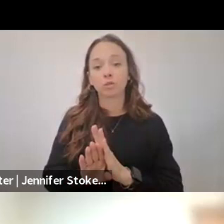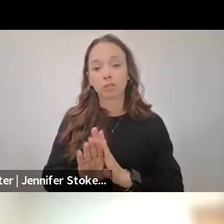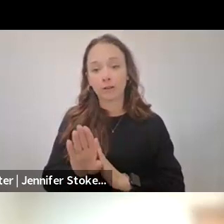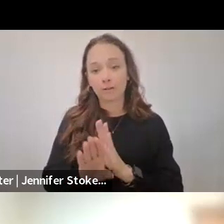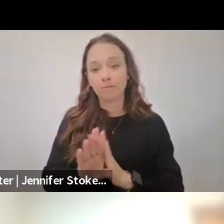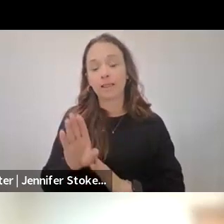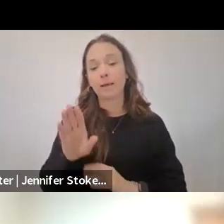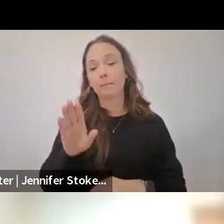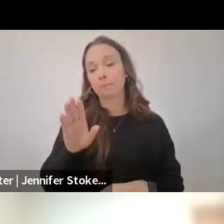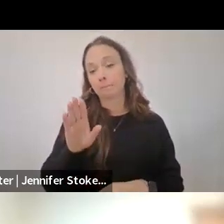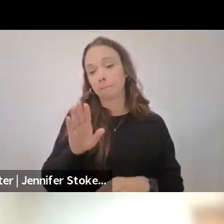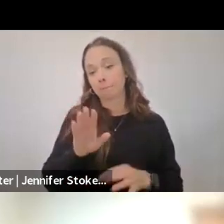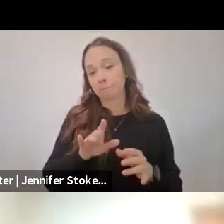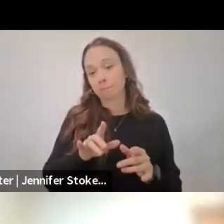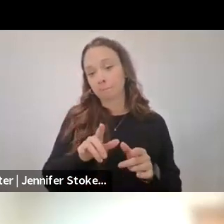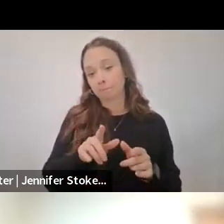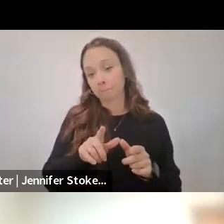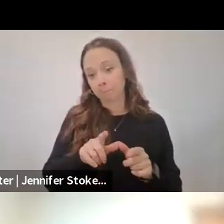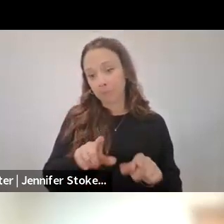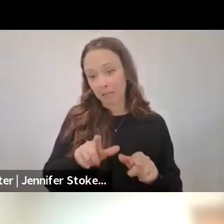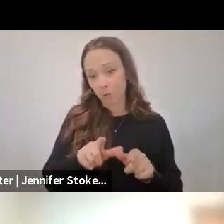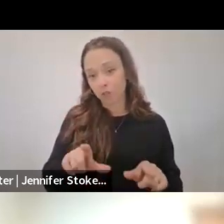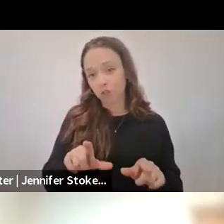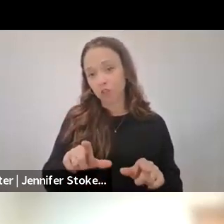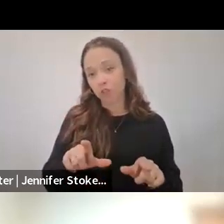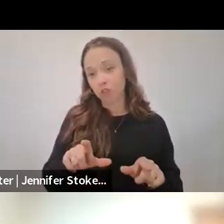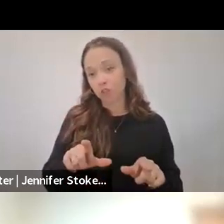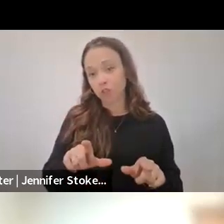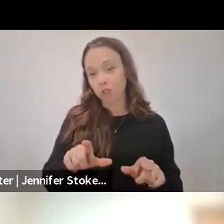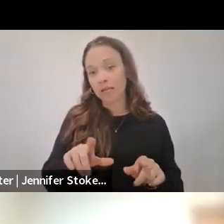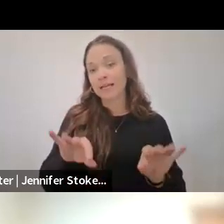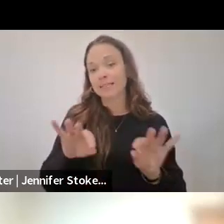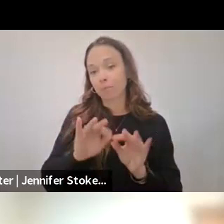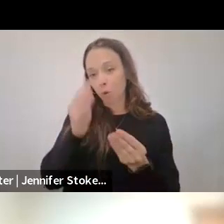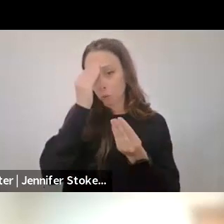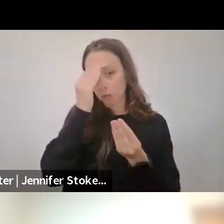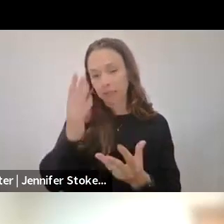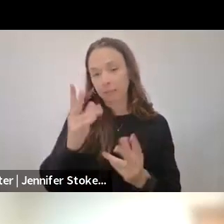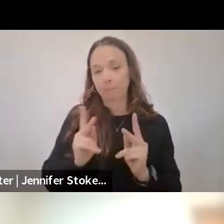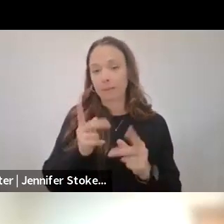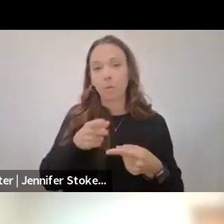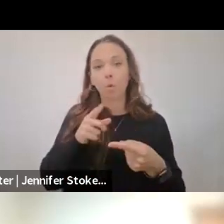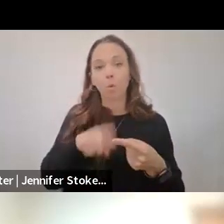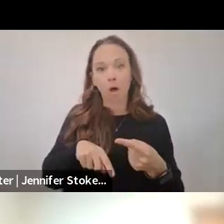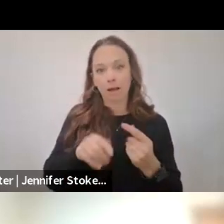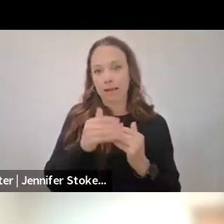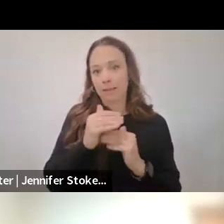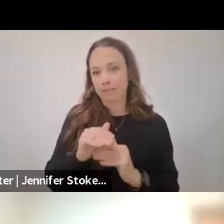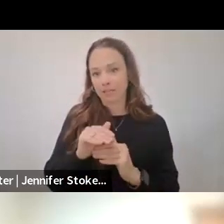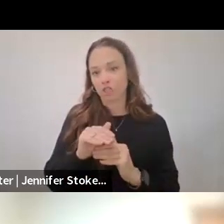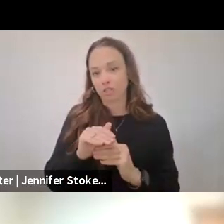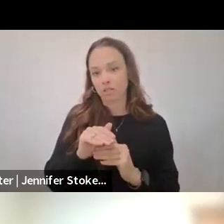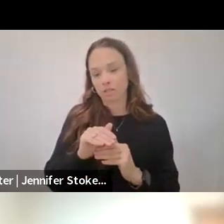we need to continue raising awareness of the limitations that machine translation may have. We do use